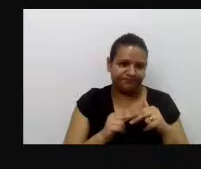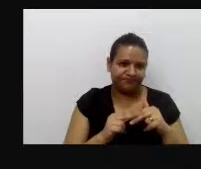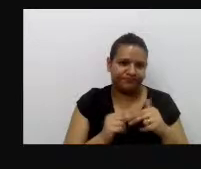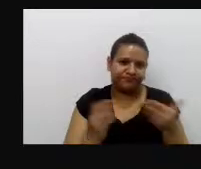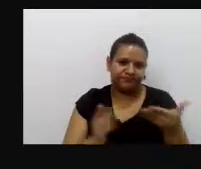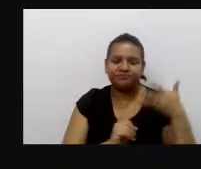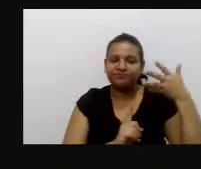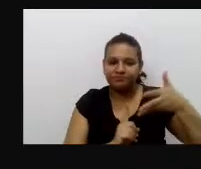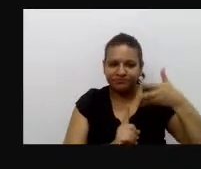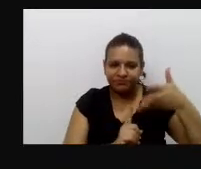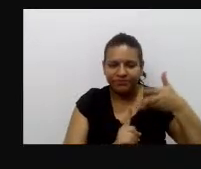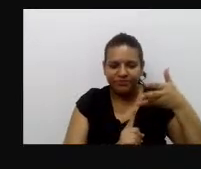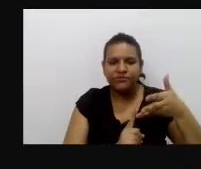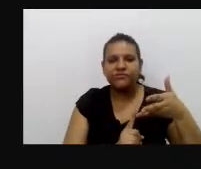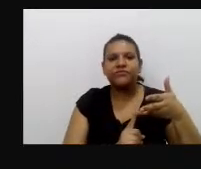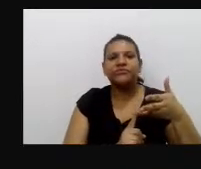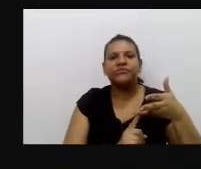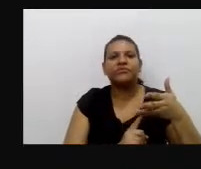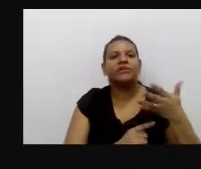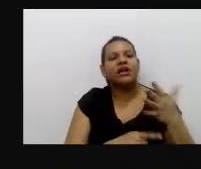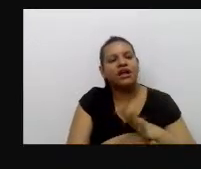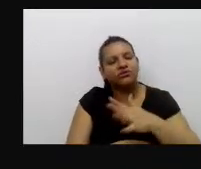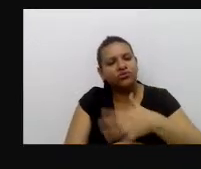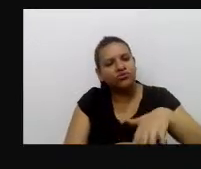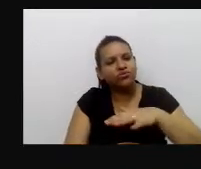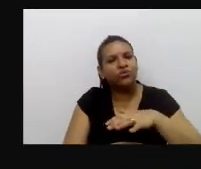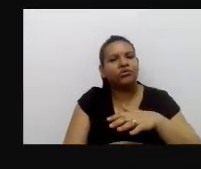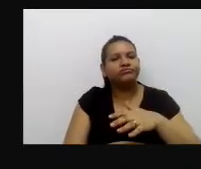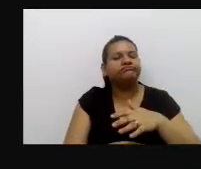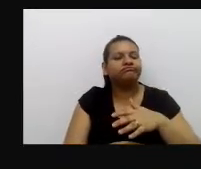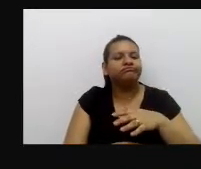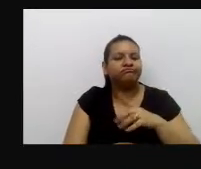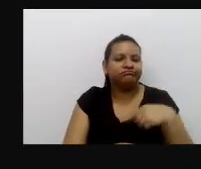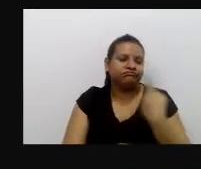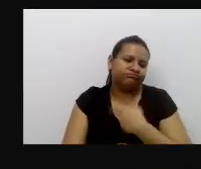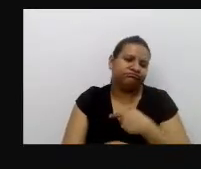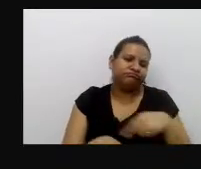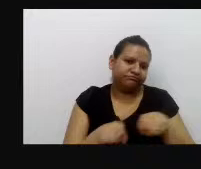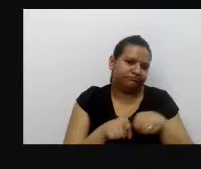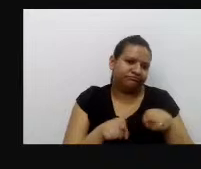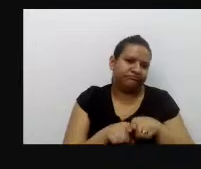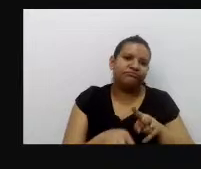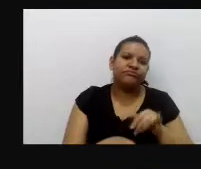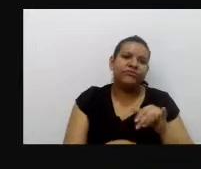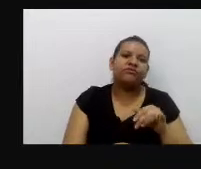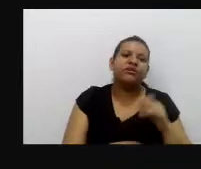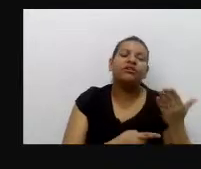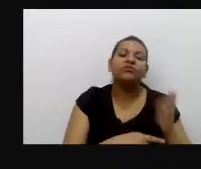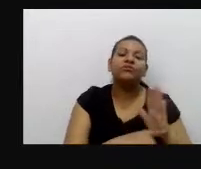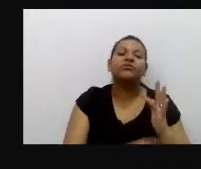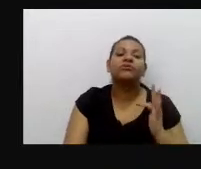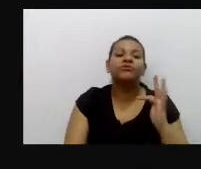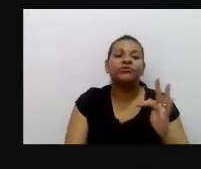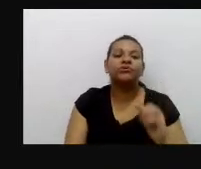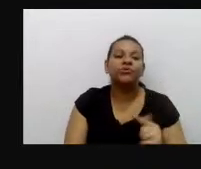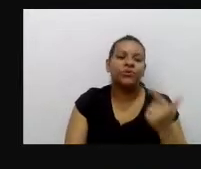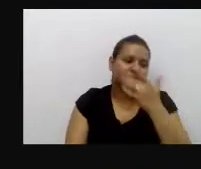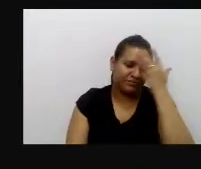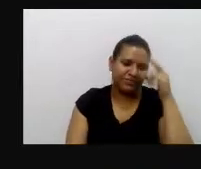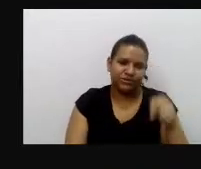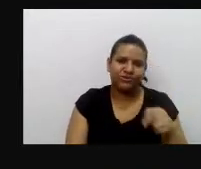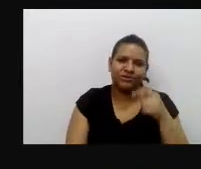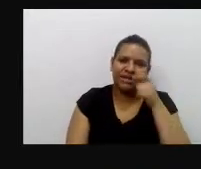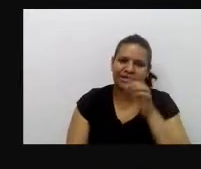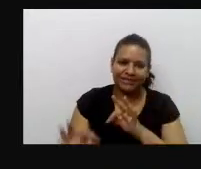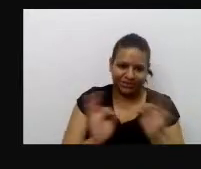going to be in the future for those who will be watching in the future. So I have